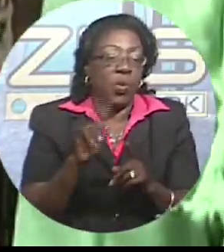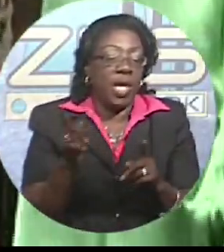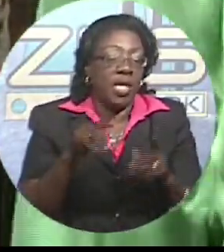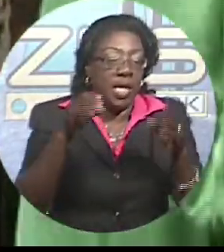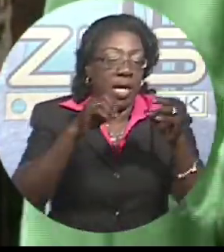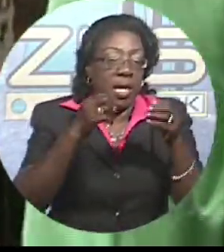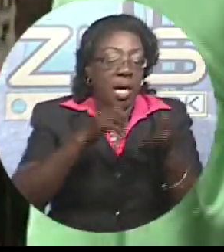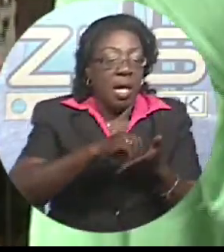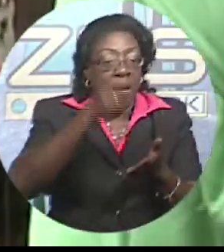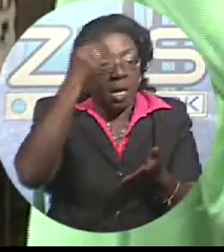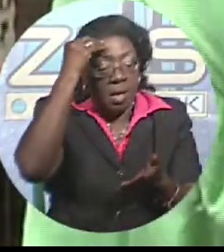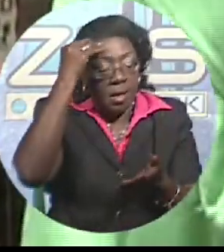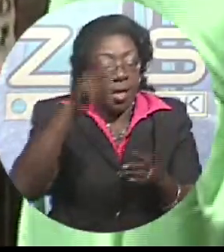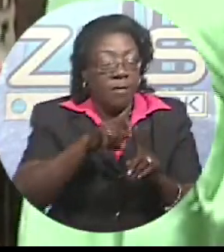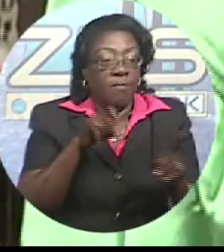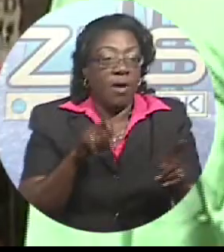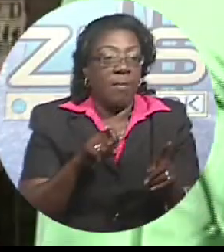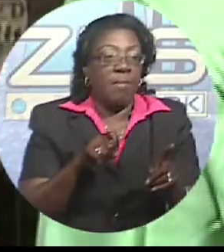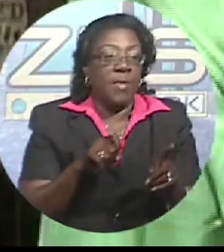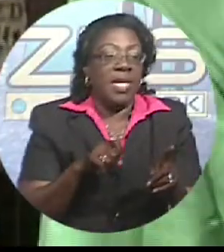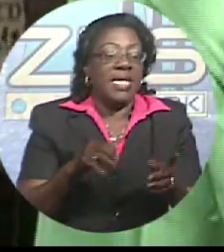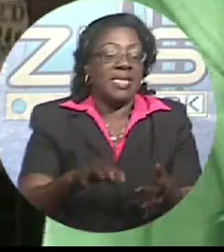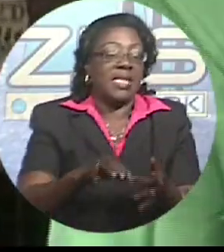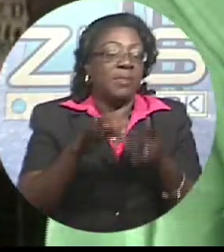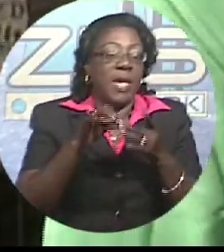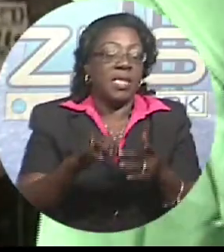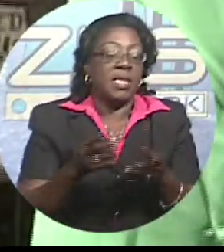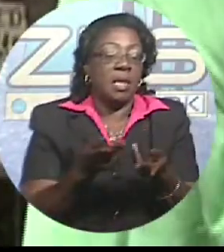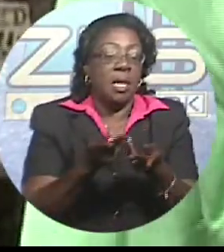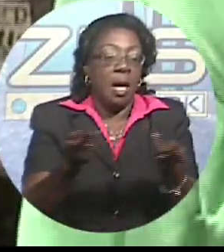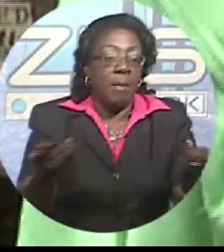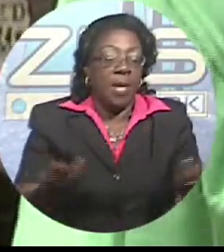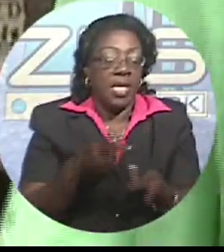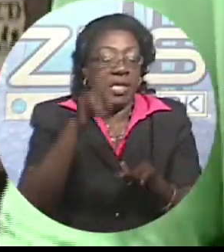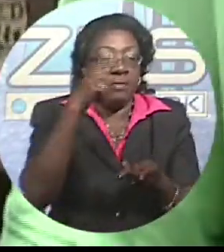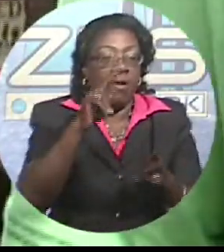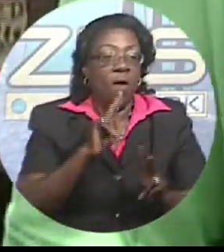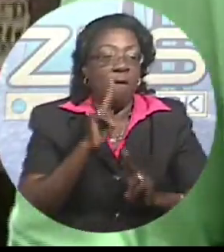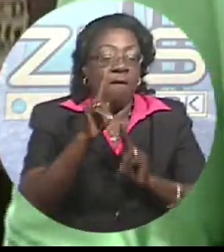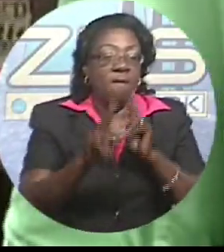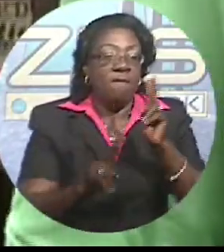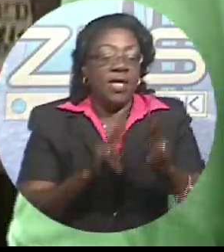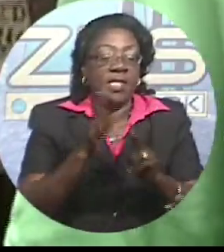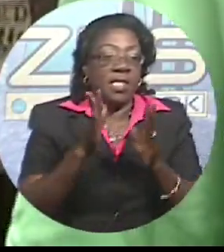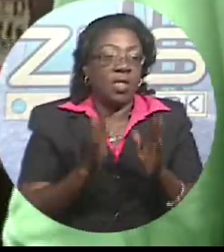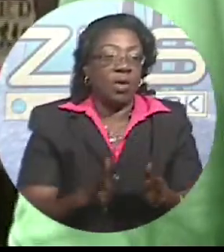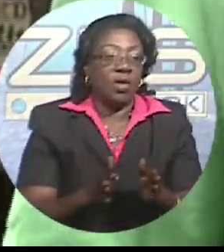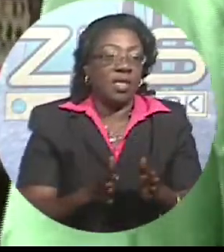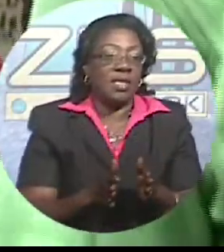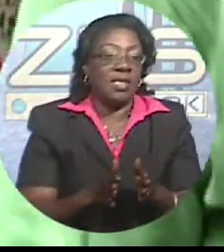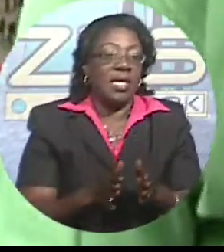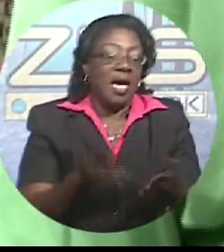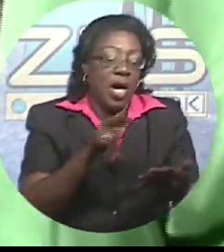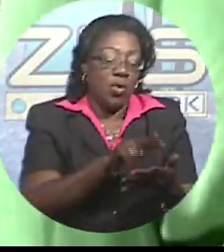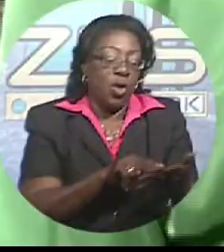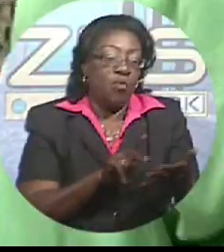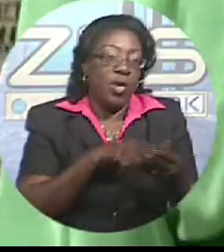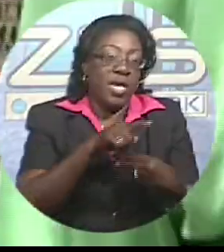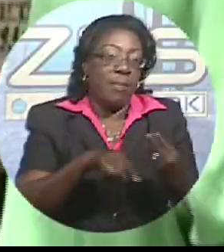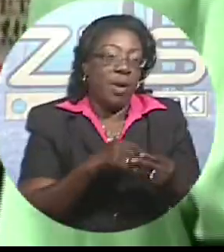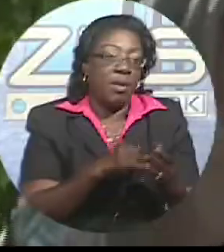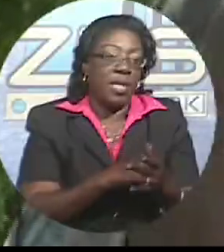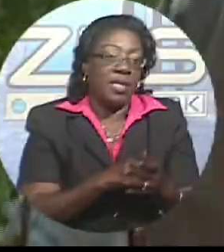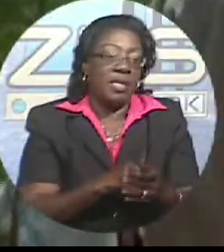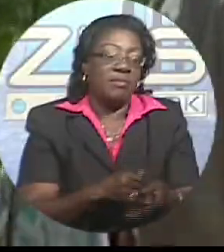special place for visitors. And I can tell you, if you talk to anybody that's been on these trails or you go on TripAdvisor and you read the reports, you know we've